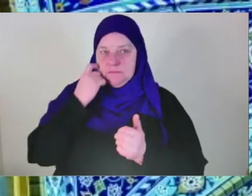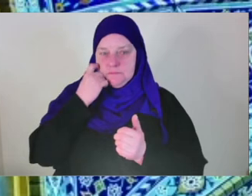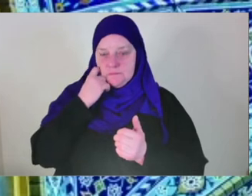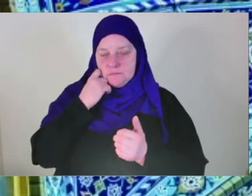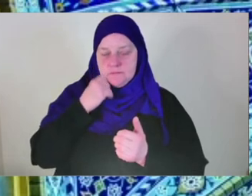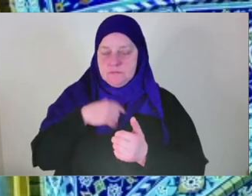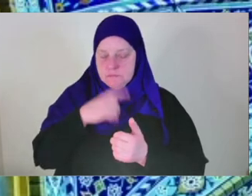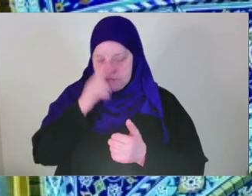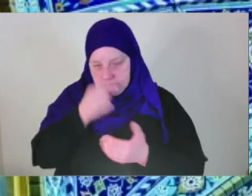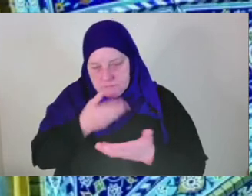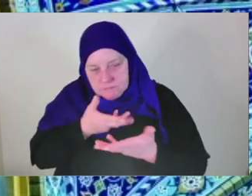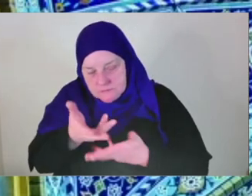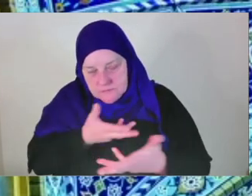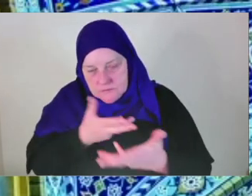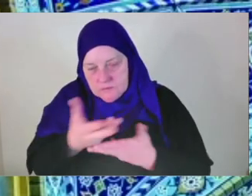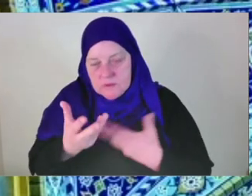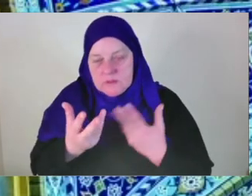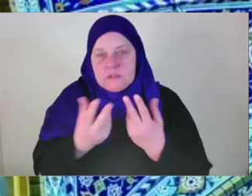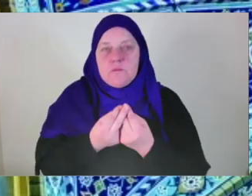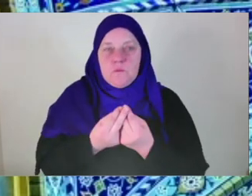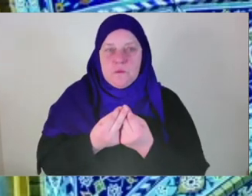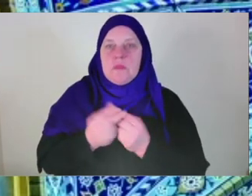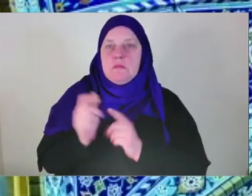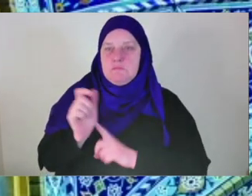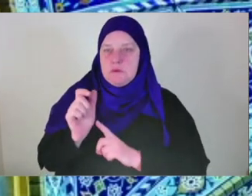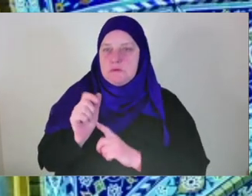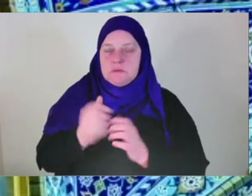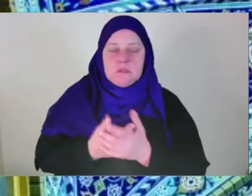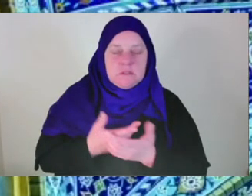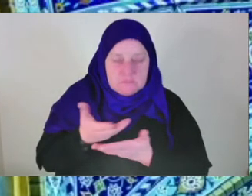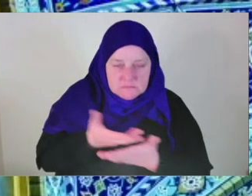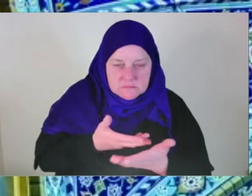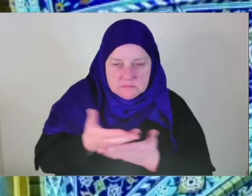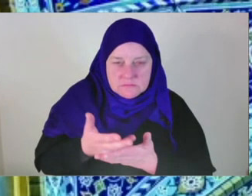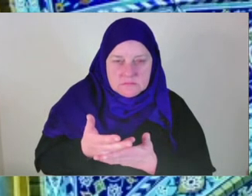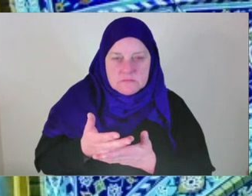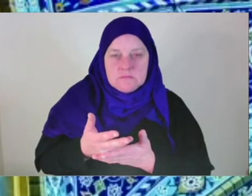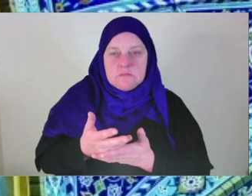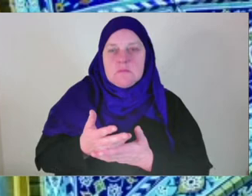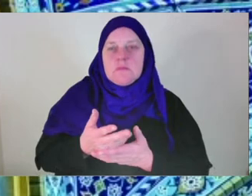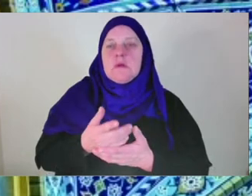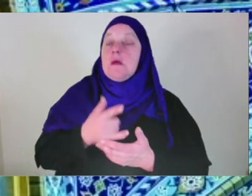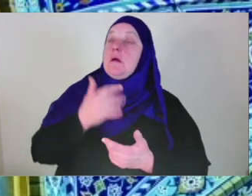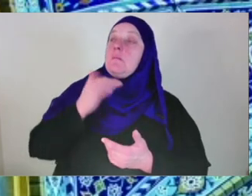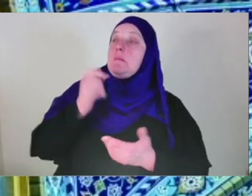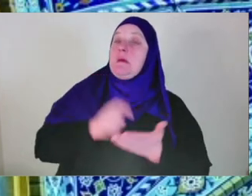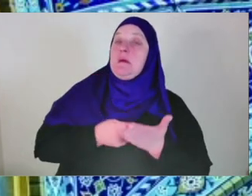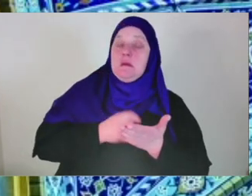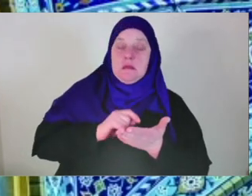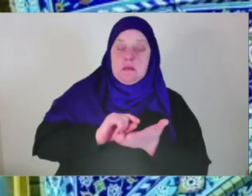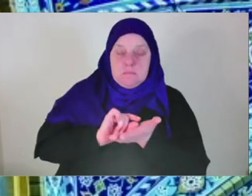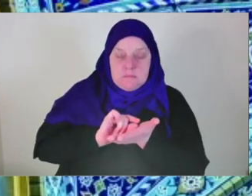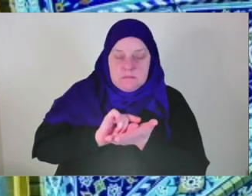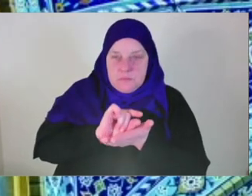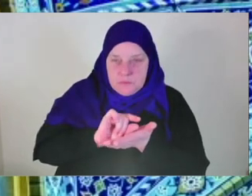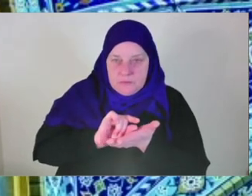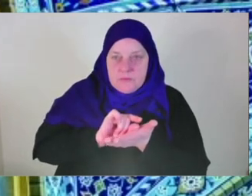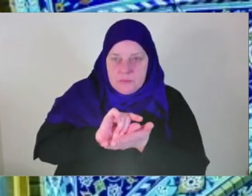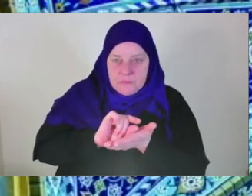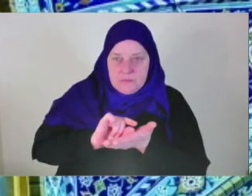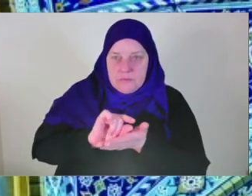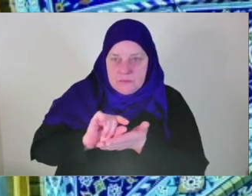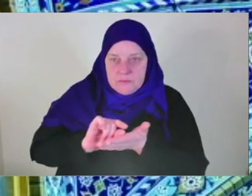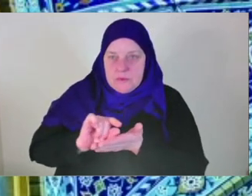marja, and they make some arrangement for them so that they make their they pay their homes on installment until it is cleared and